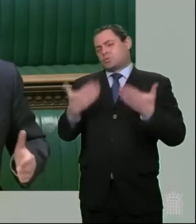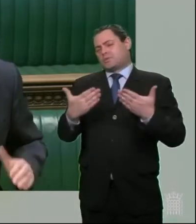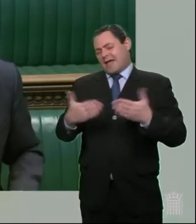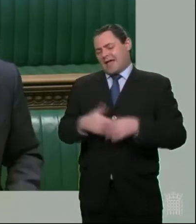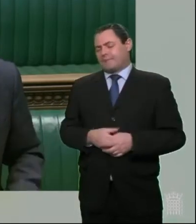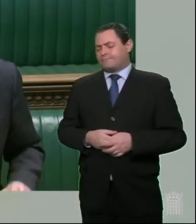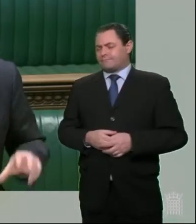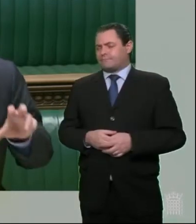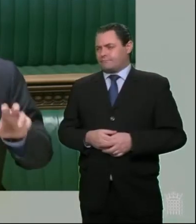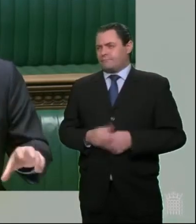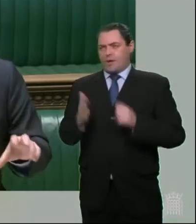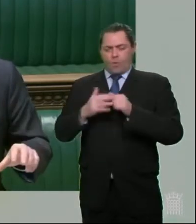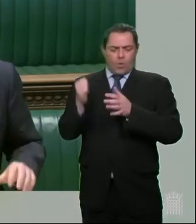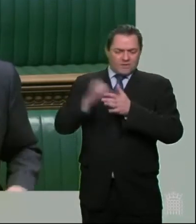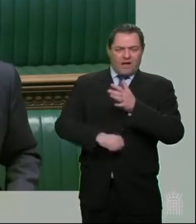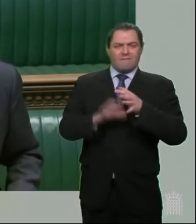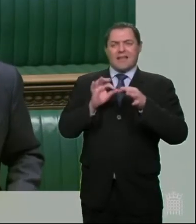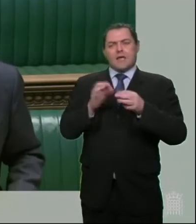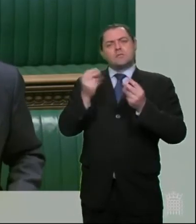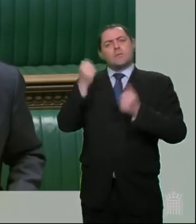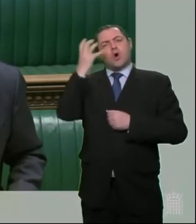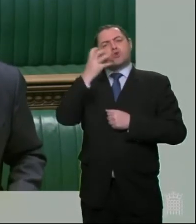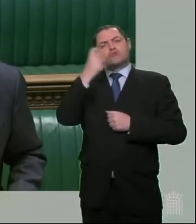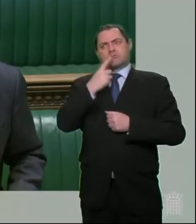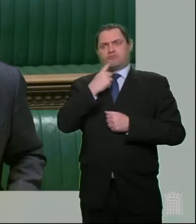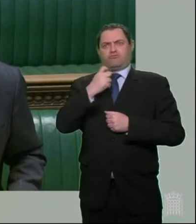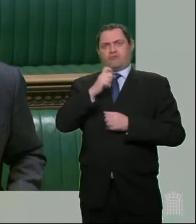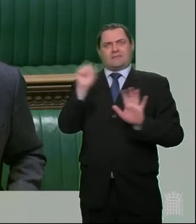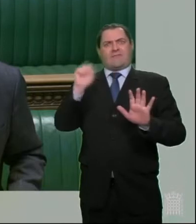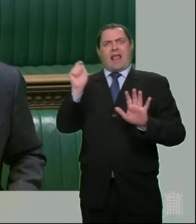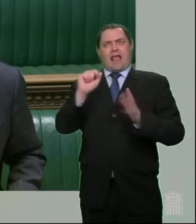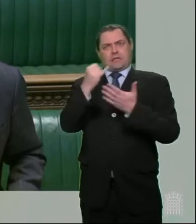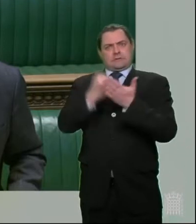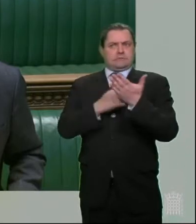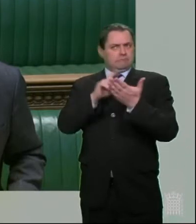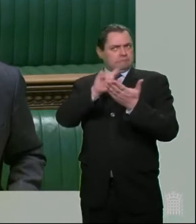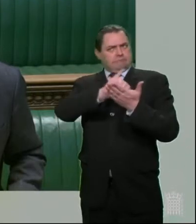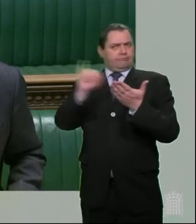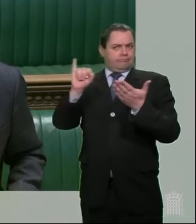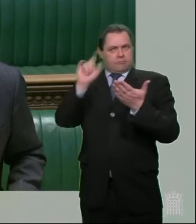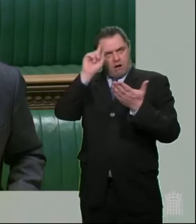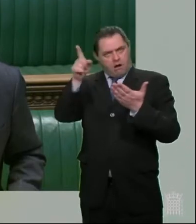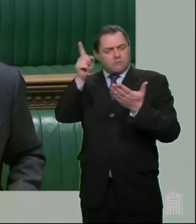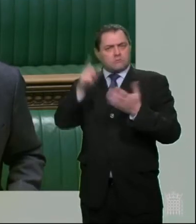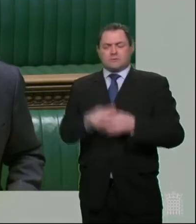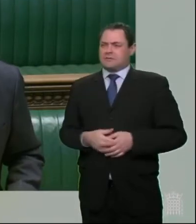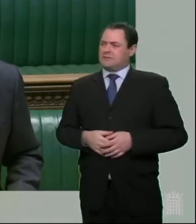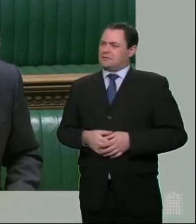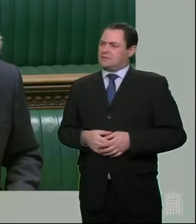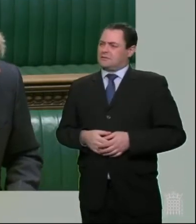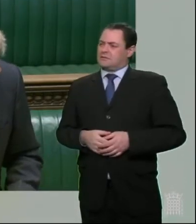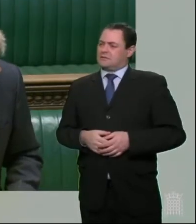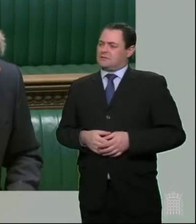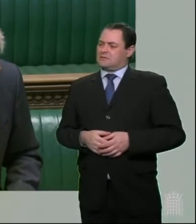even tougher measures for those red list countries where we are particularly concerned about new variants. And again, I think